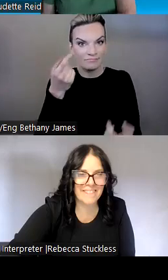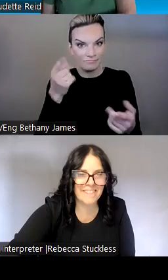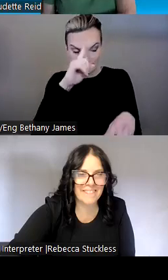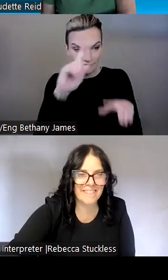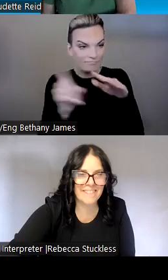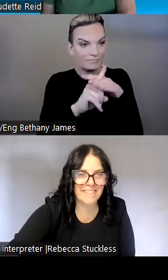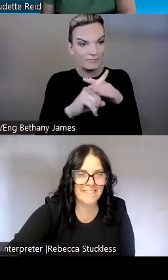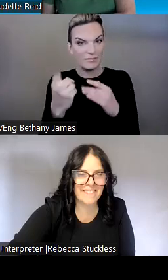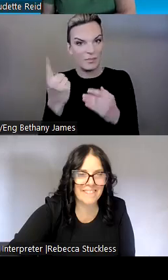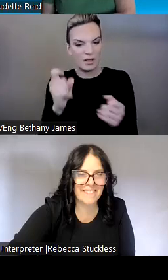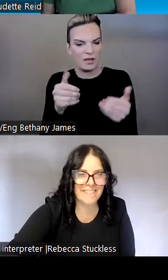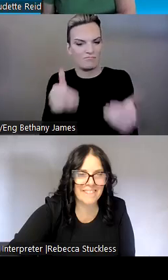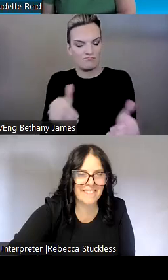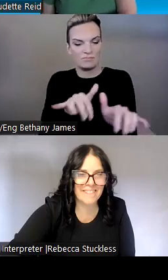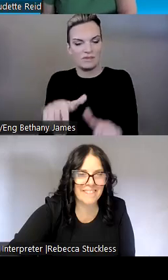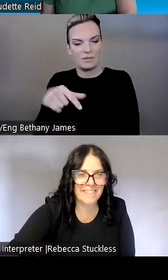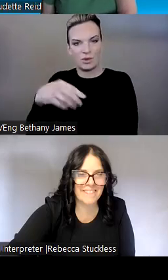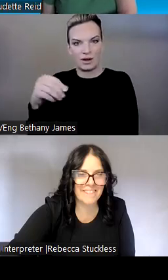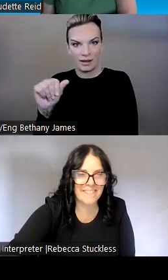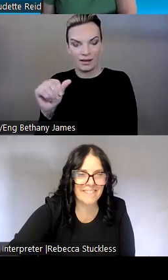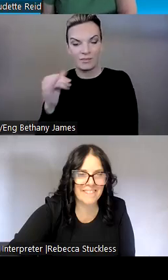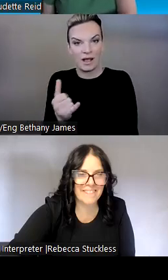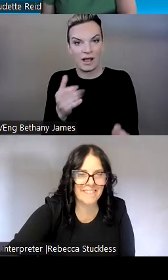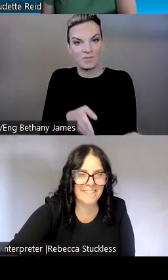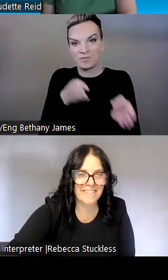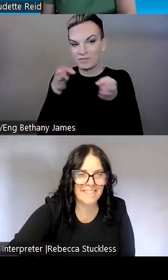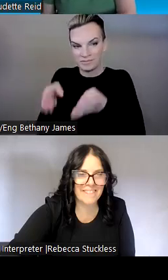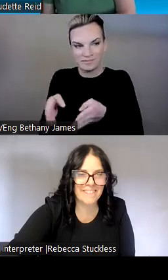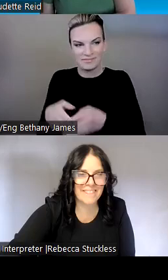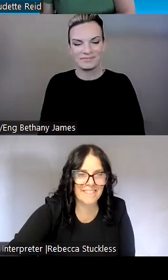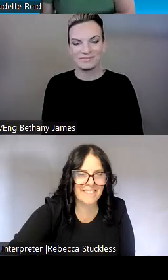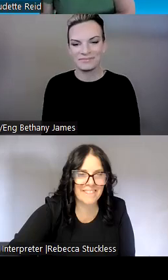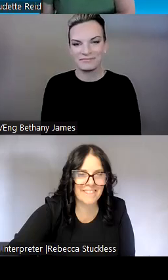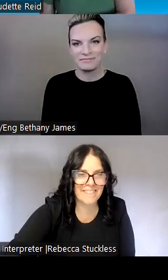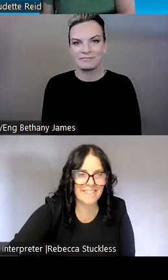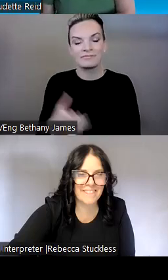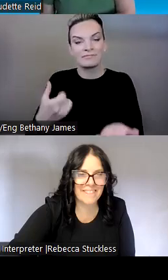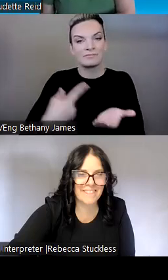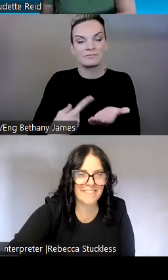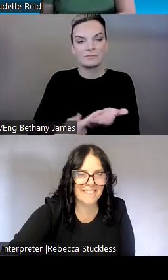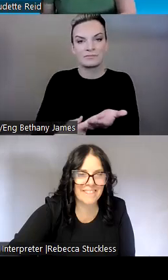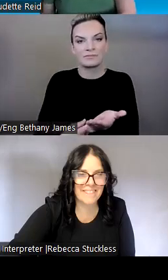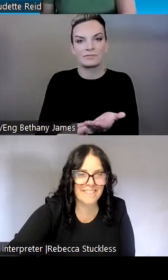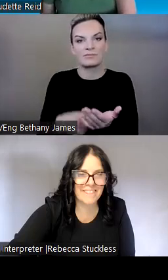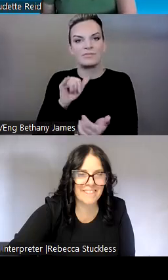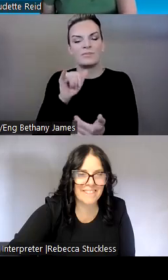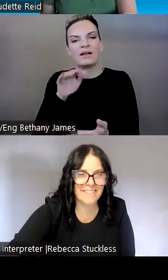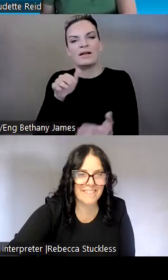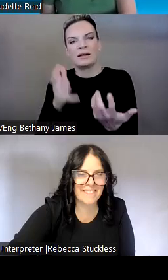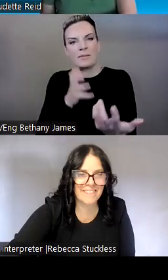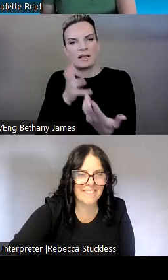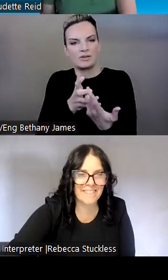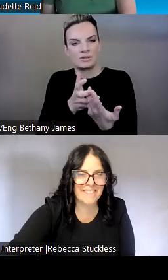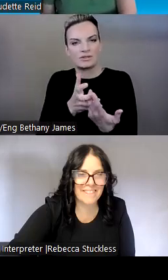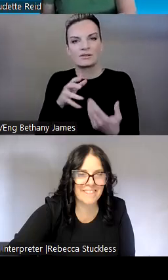that in the Q&A area, and then we're going to move on. And we're going to look at built-in accommodations in your